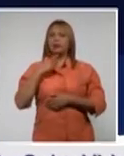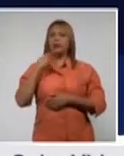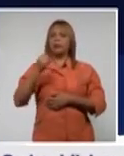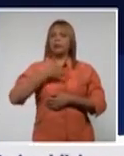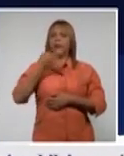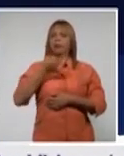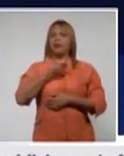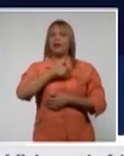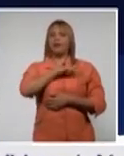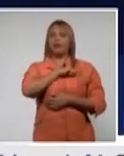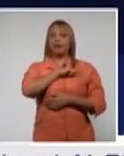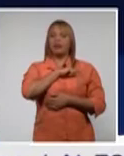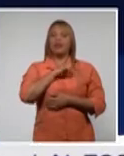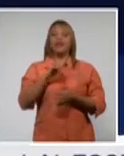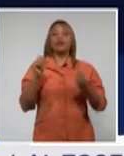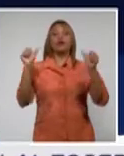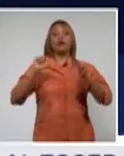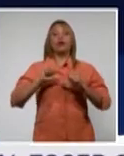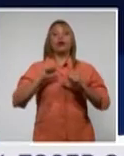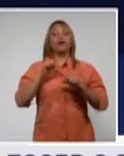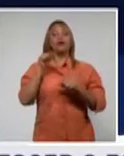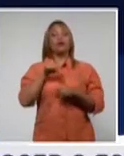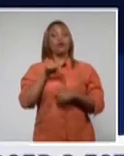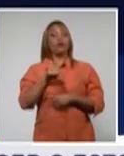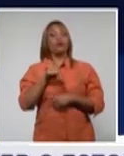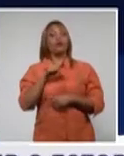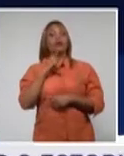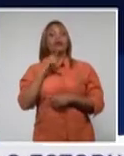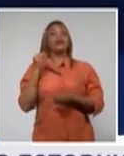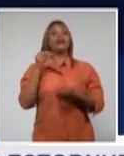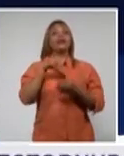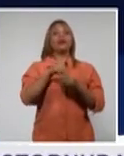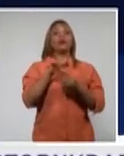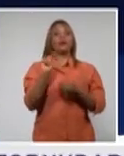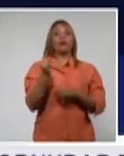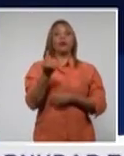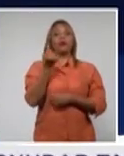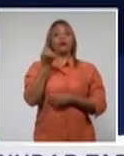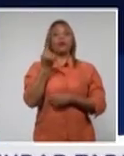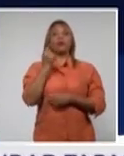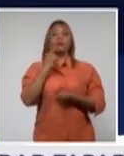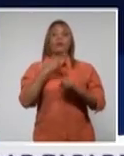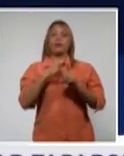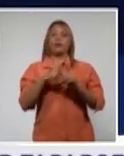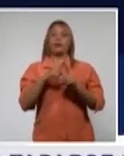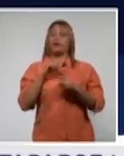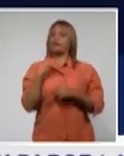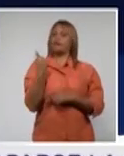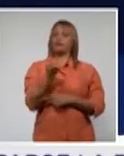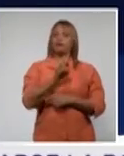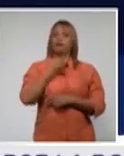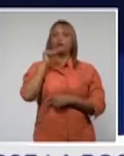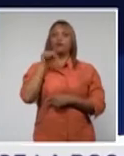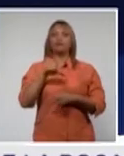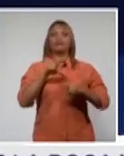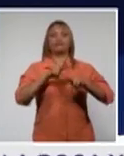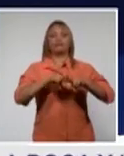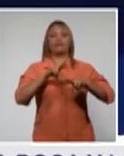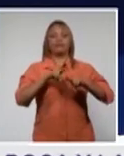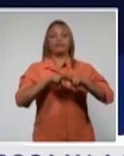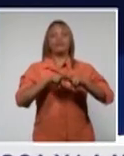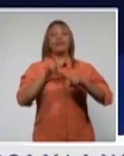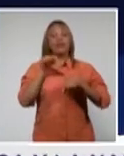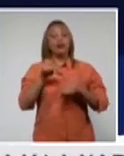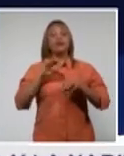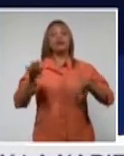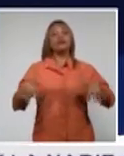reported yesterday, while today there is 1 more patient than yesterday reported as serious. All